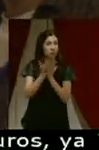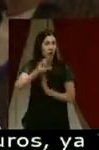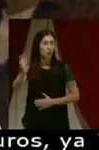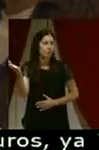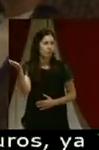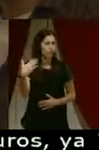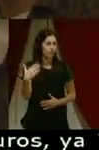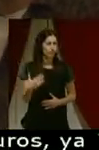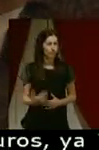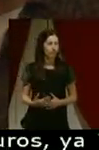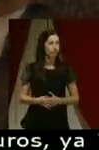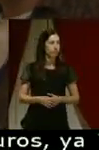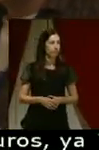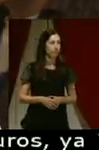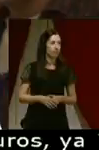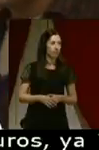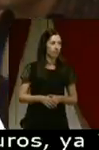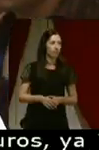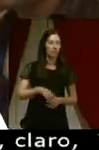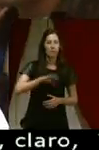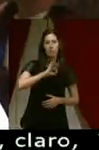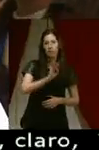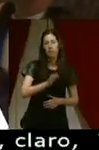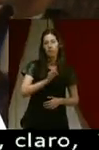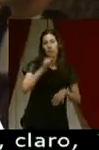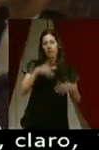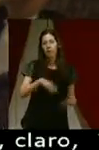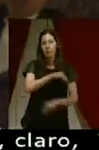But back at that time, we had no option.